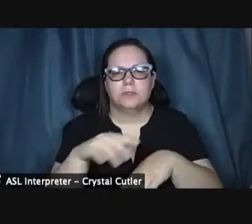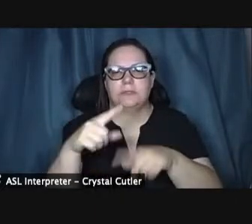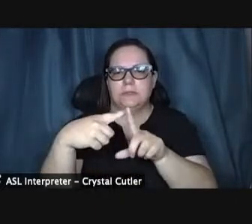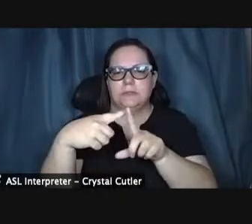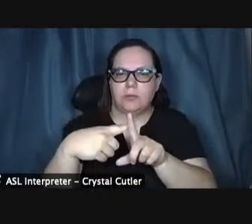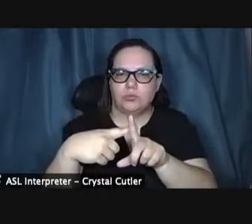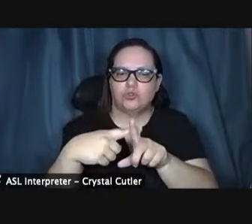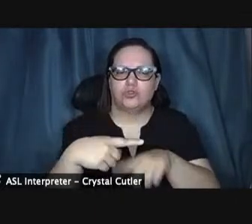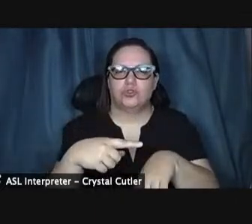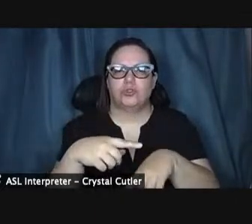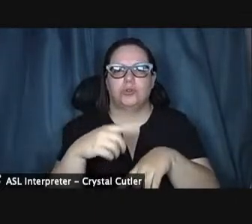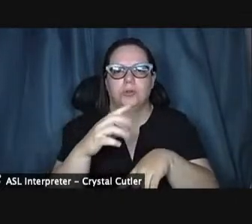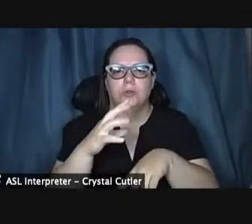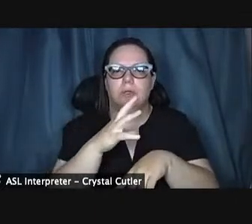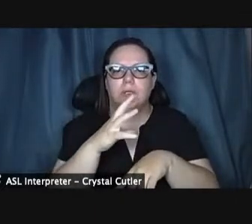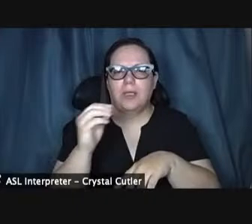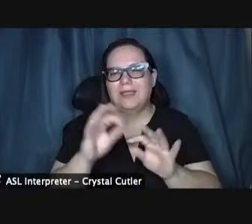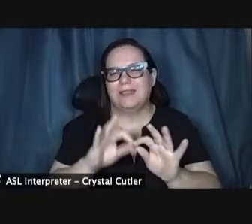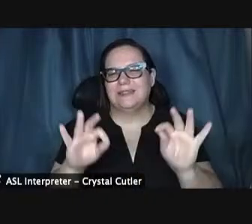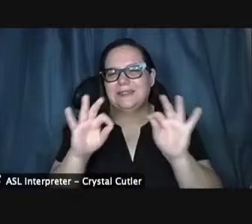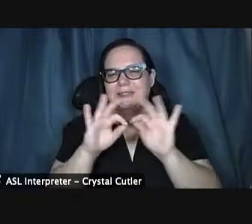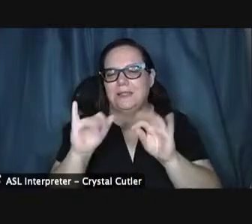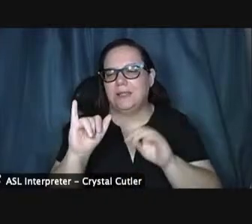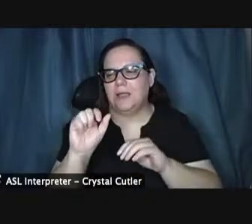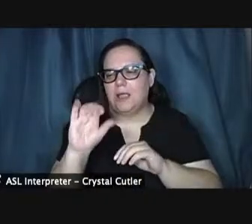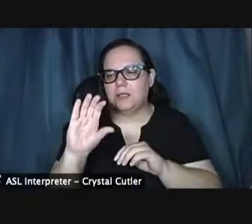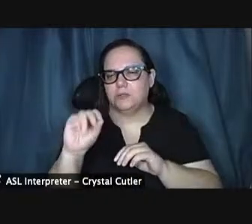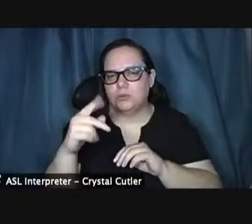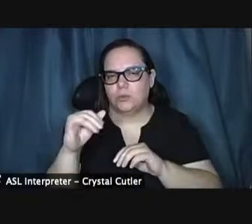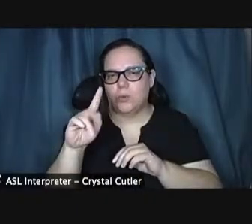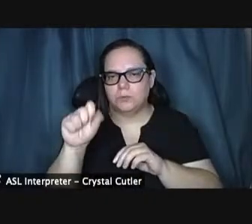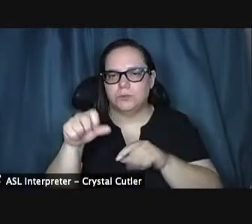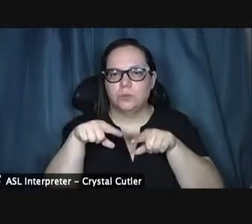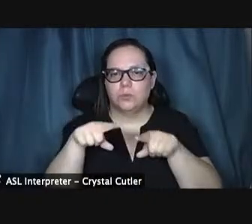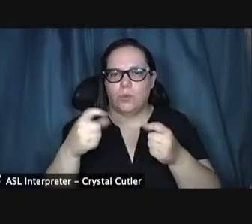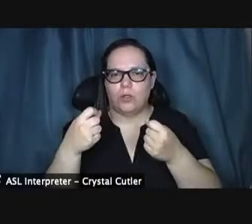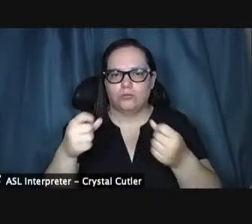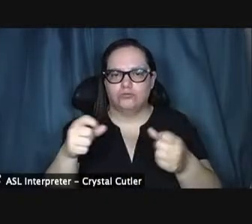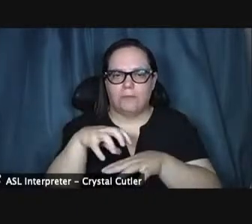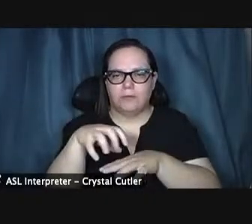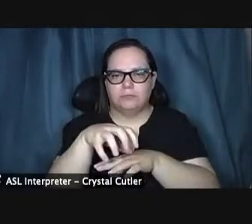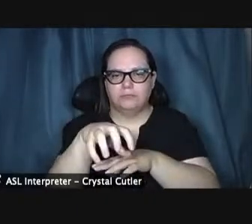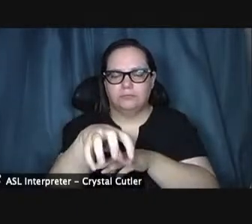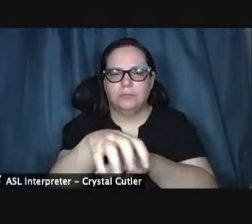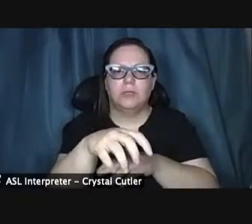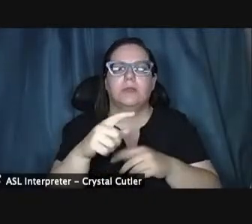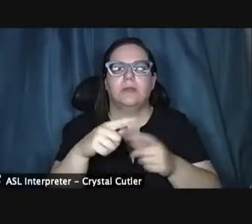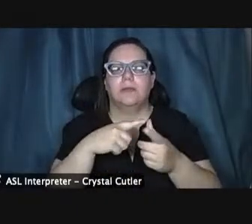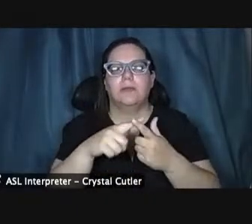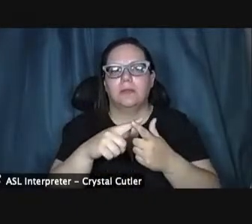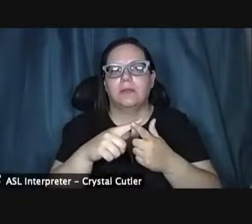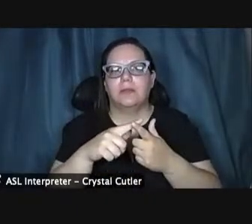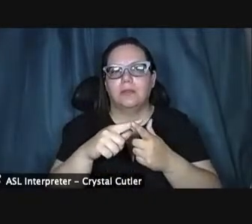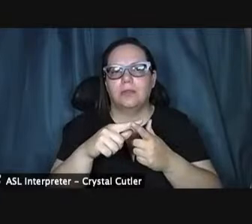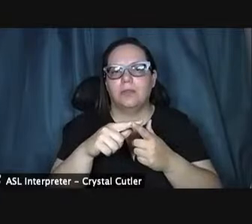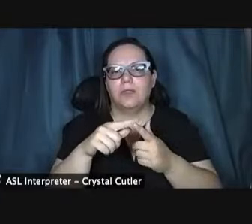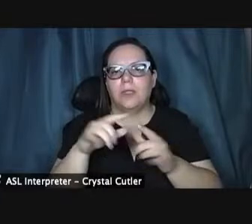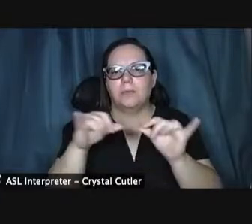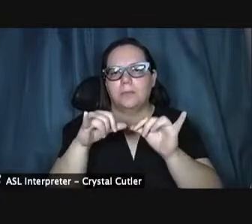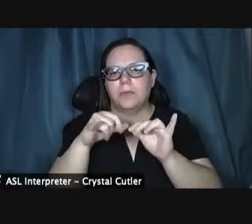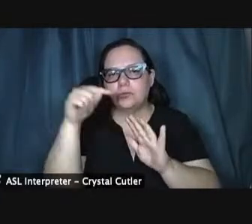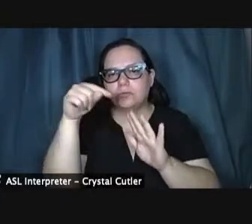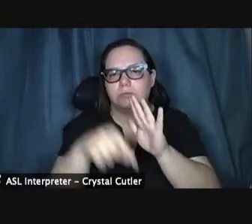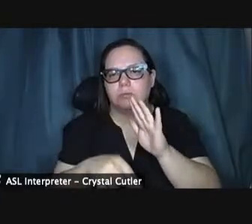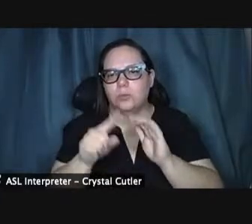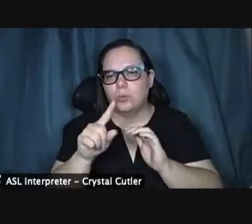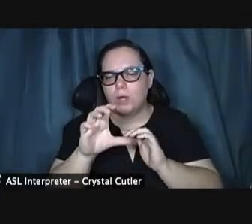key isotopes while driving. Then finally, Trident samples down to 100 centimeters in 10 centimeter increments, brings up